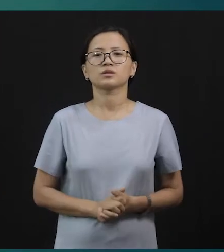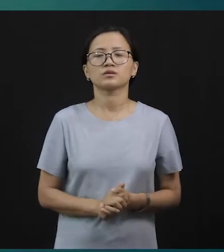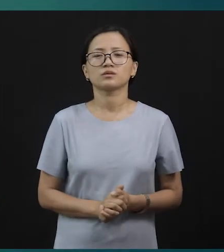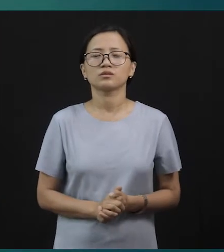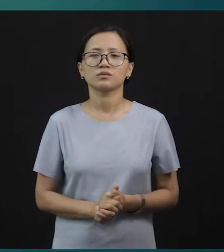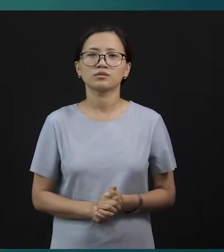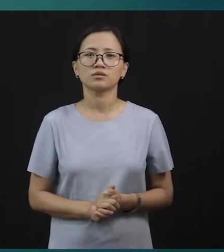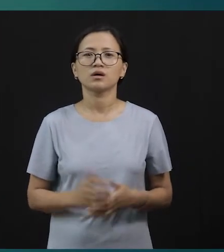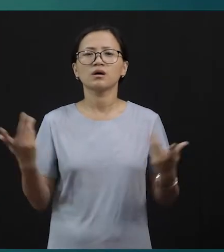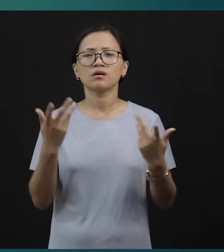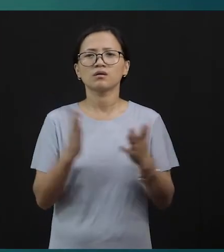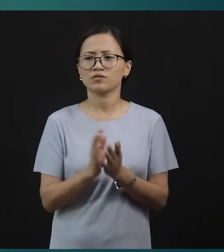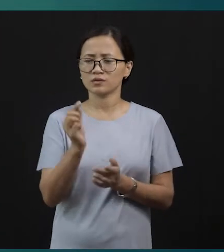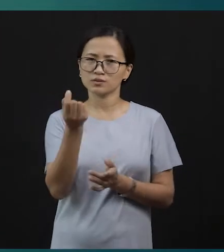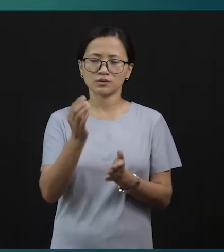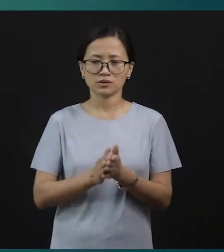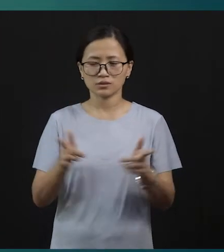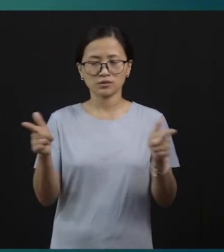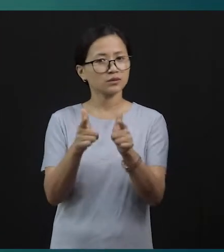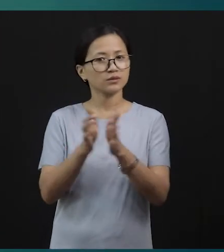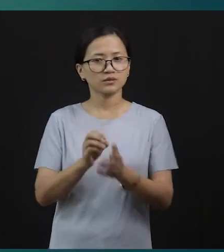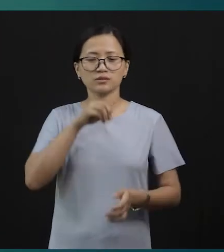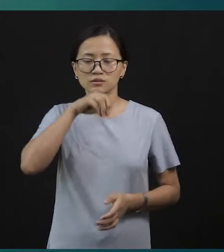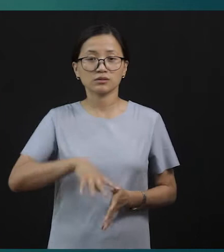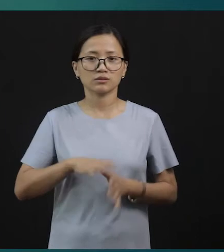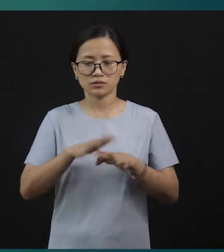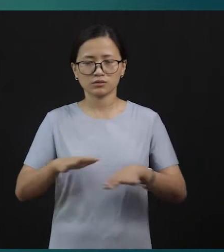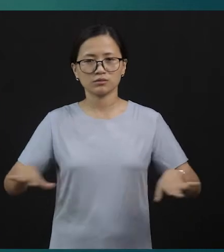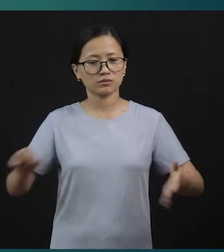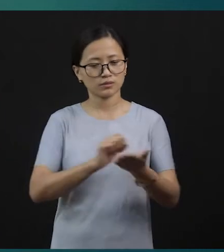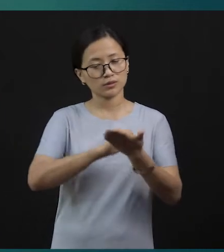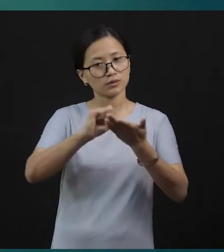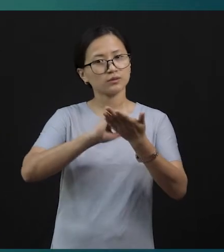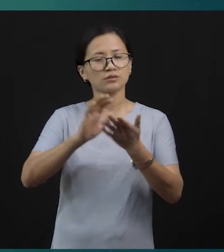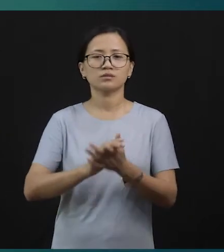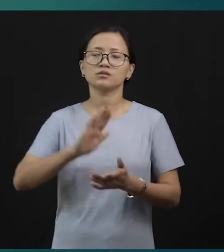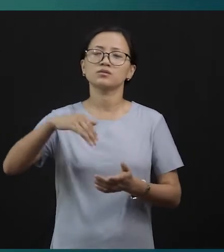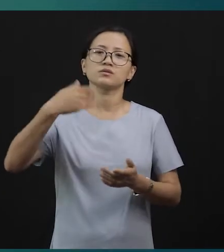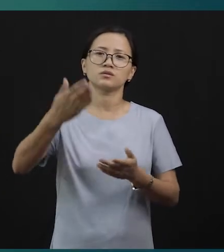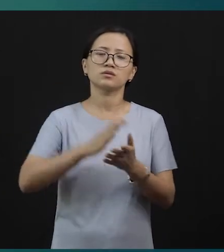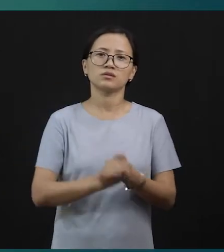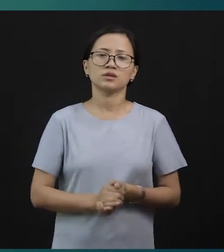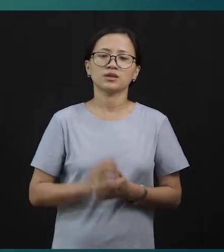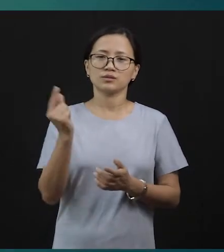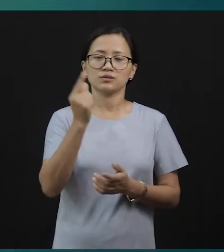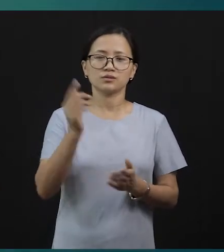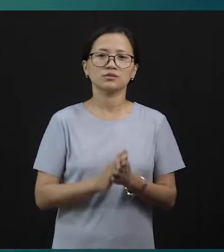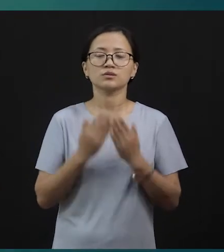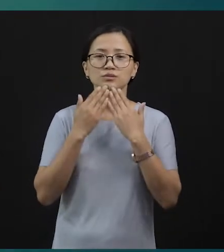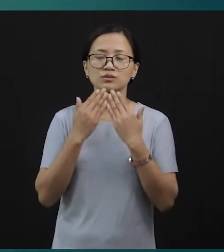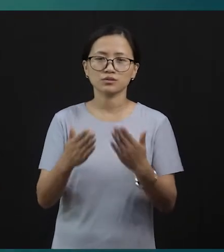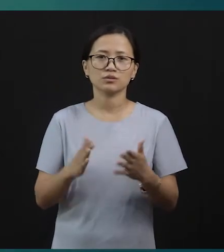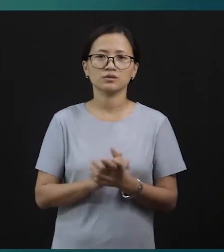diary writing, of how little children or young children write their diaries, and then later on their diaries are used in the